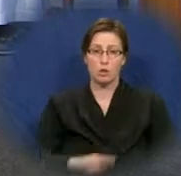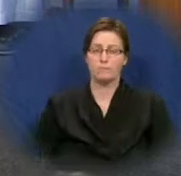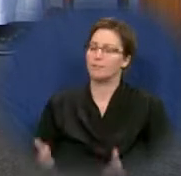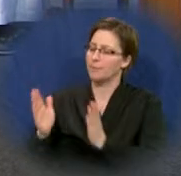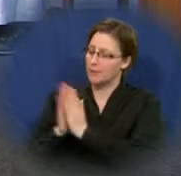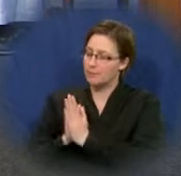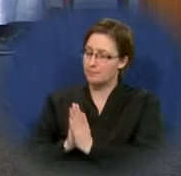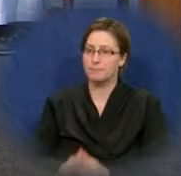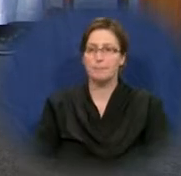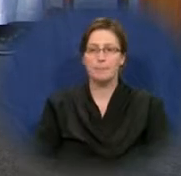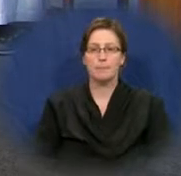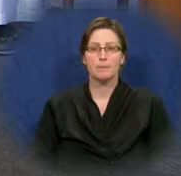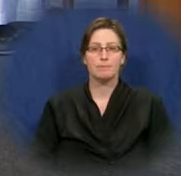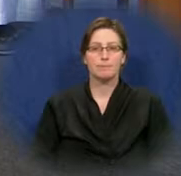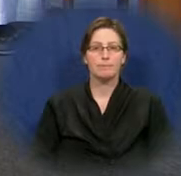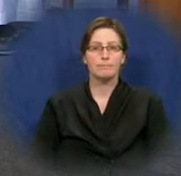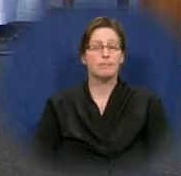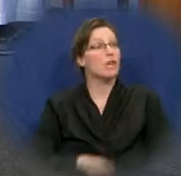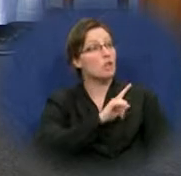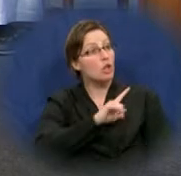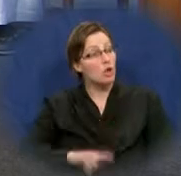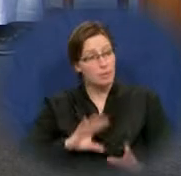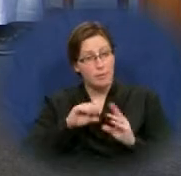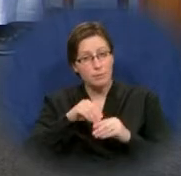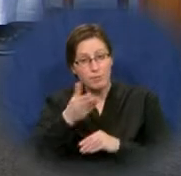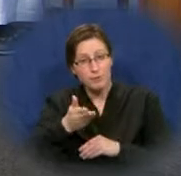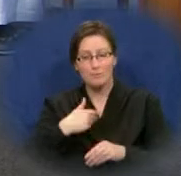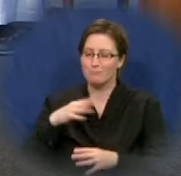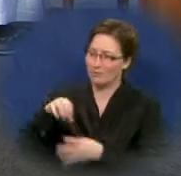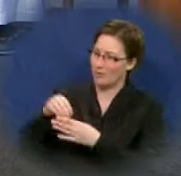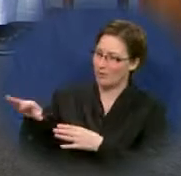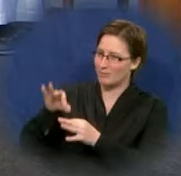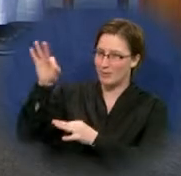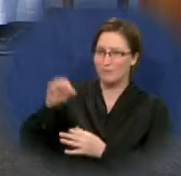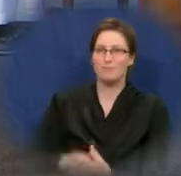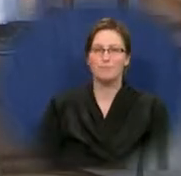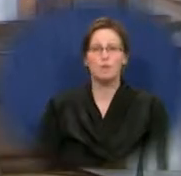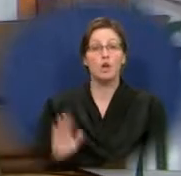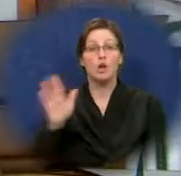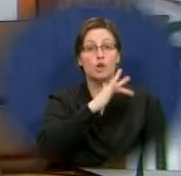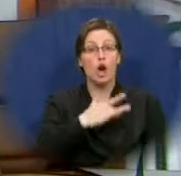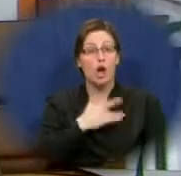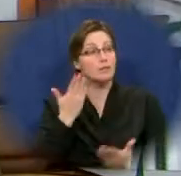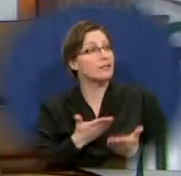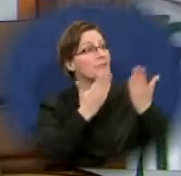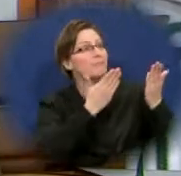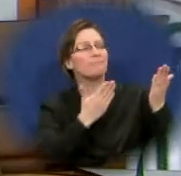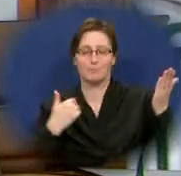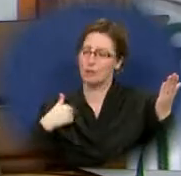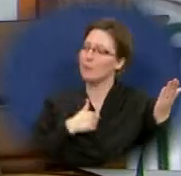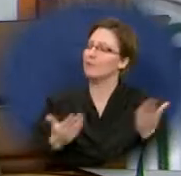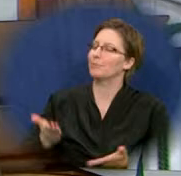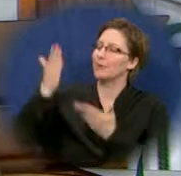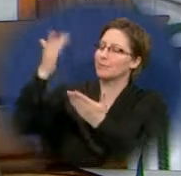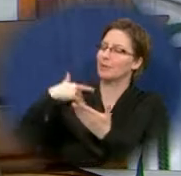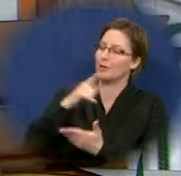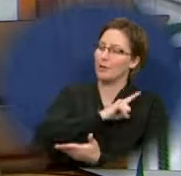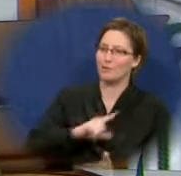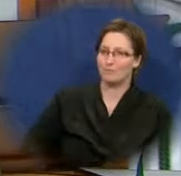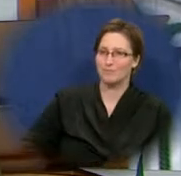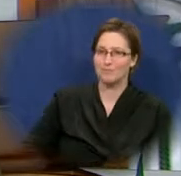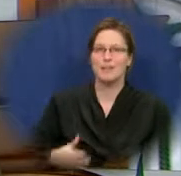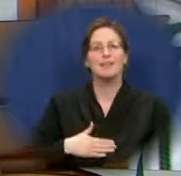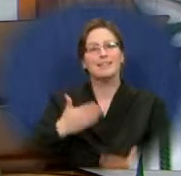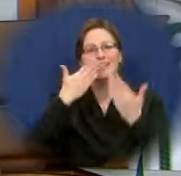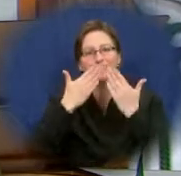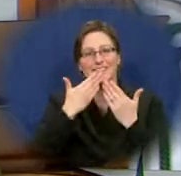Amen. The Lord be with you. And with your spirit. Lift up your hearts. We lift them up to the Lord. Let